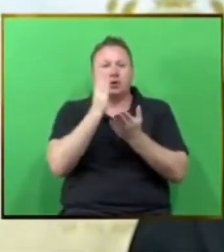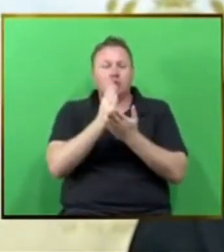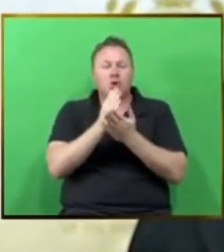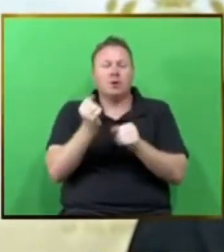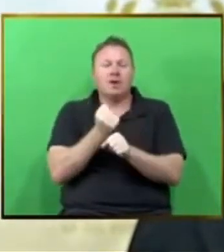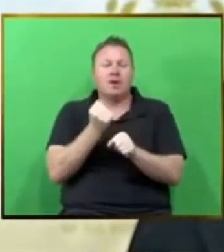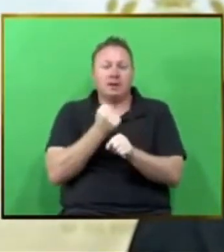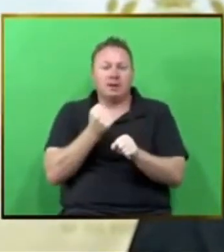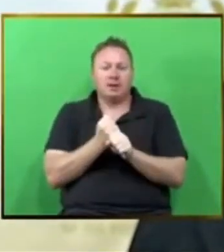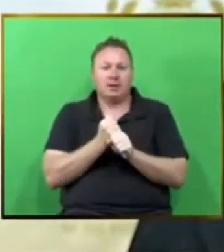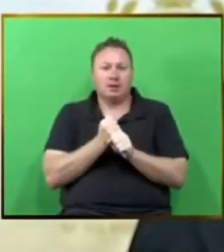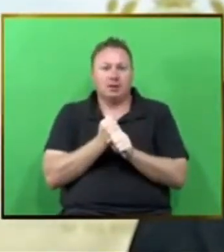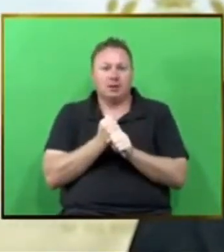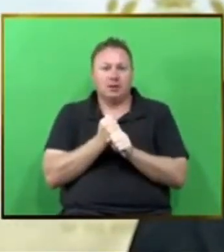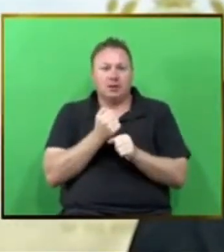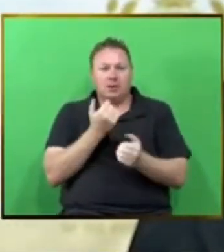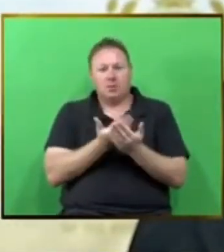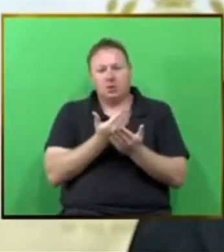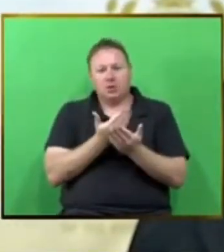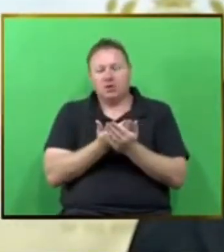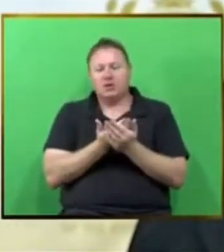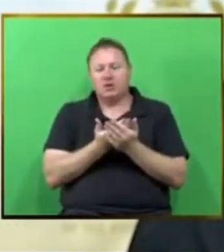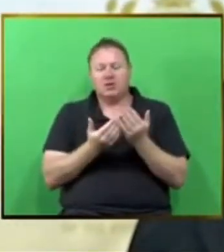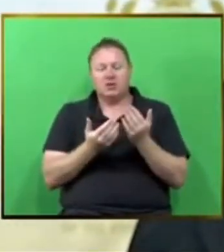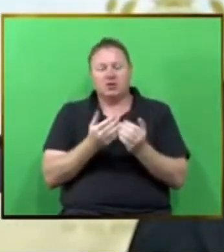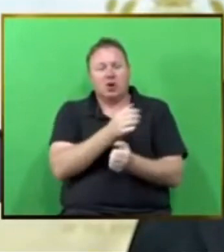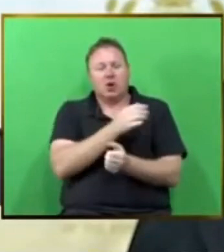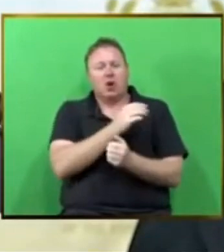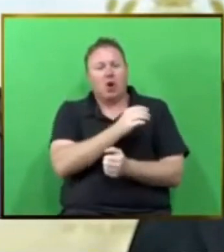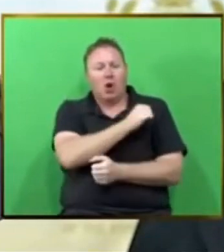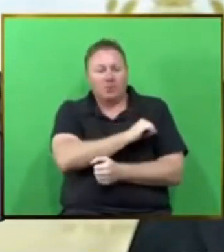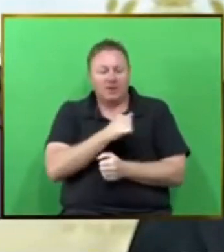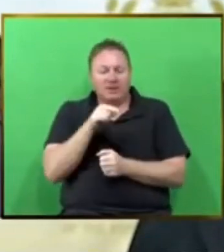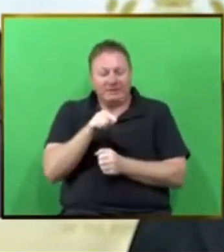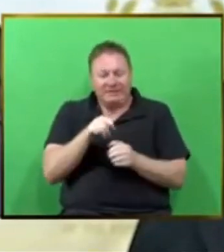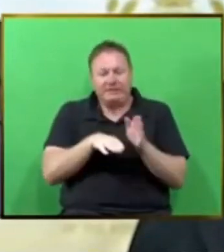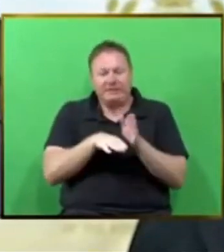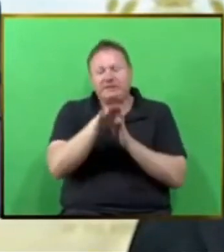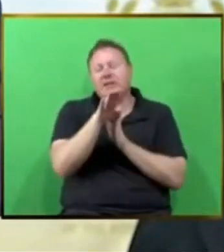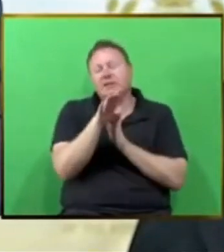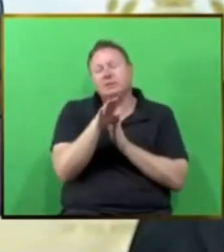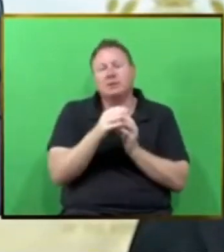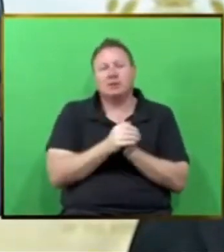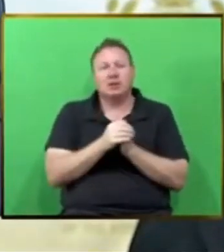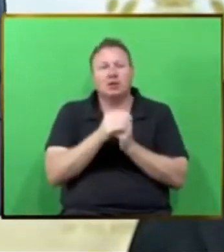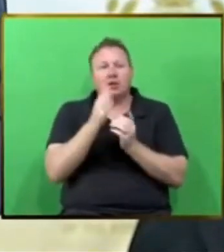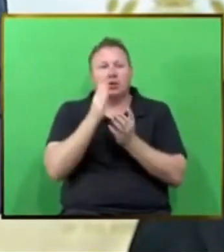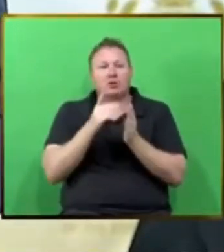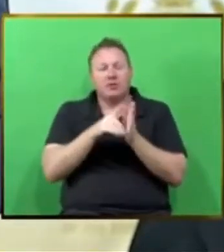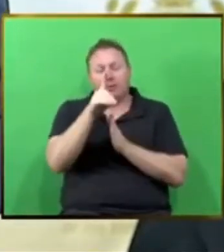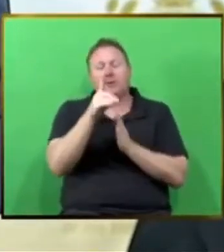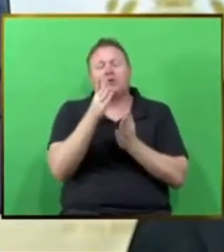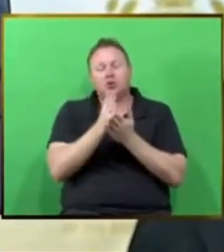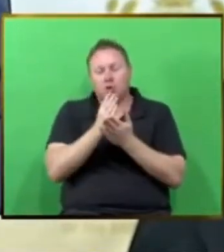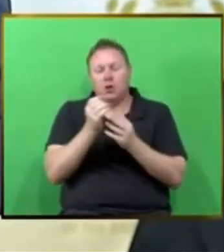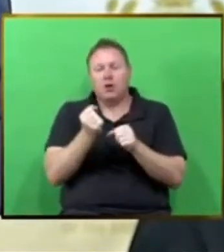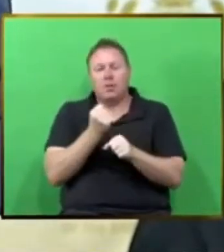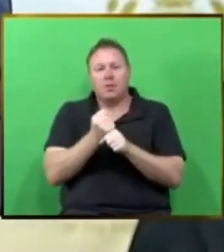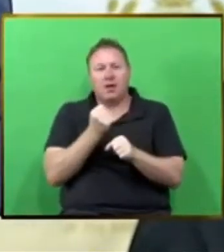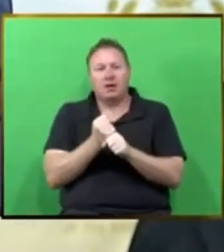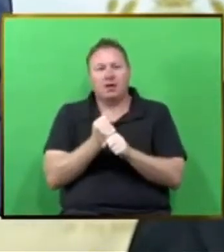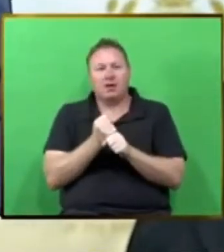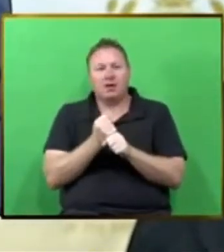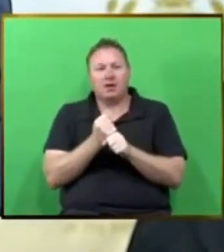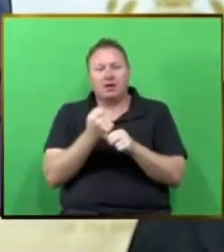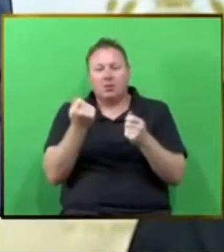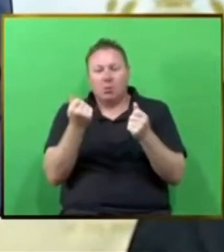central and potential other hospitals, and developing reference prices and provider payment methods